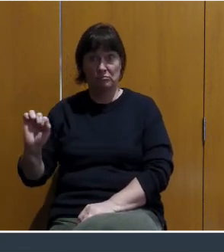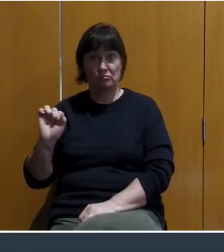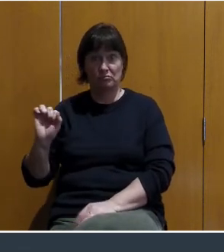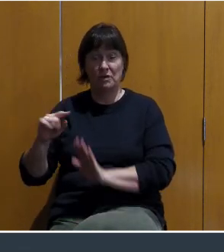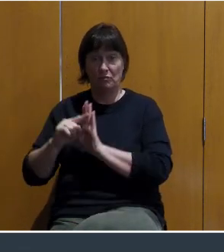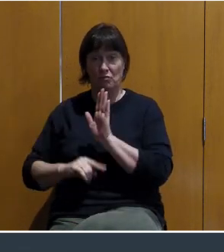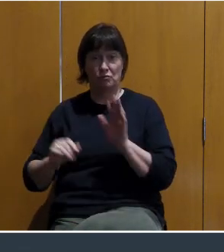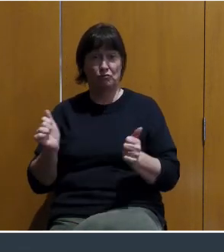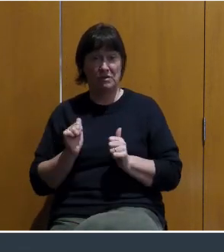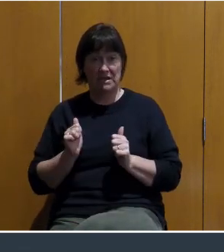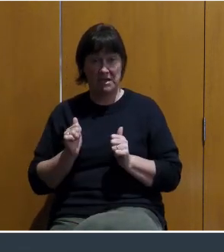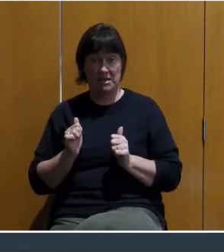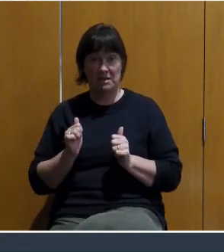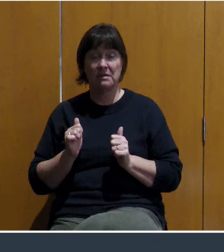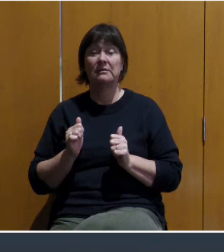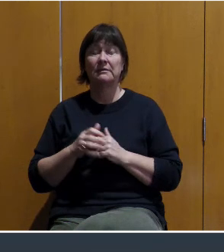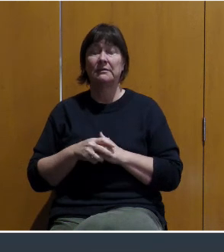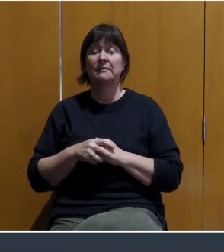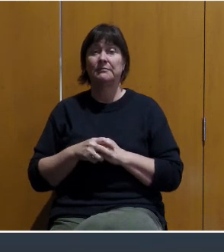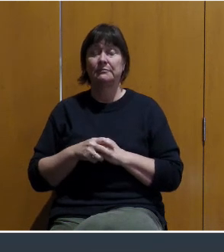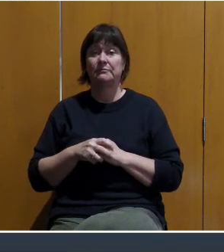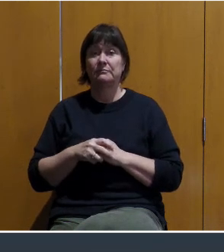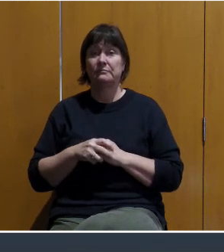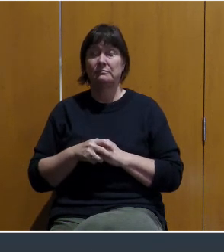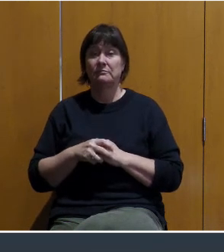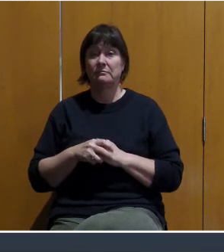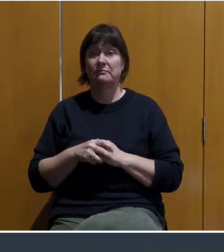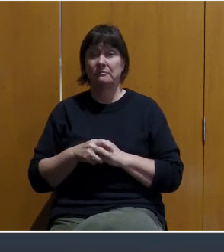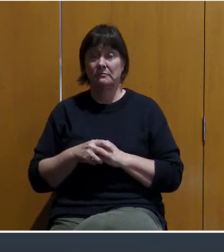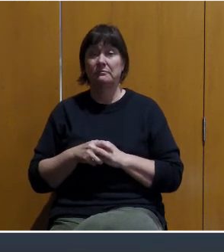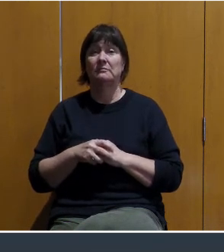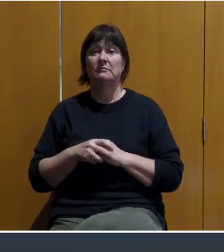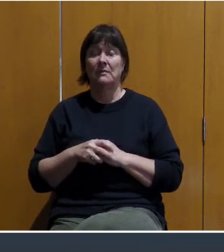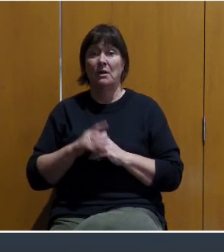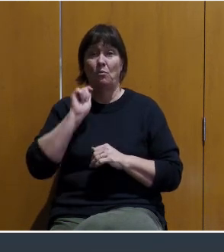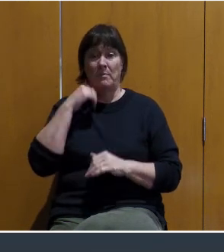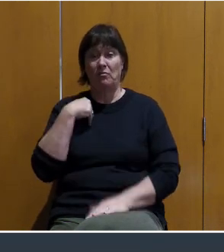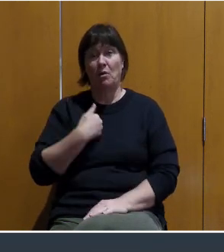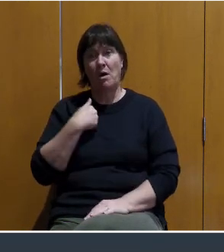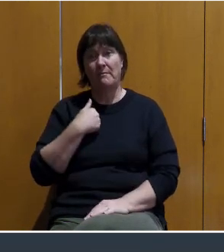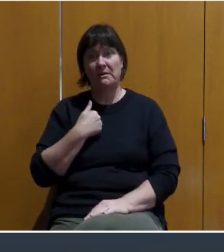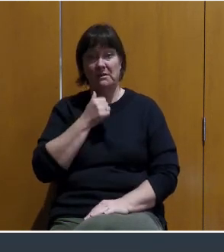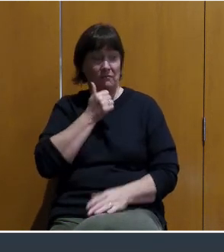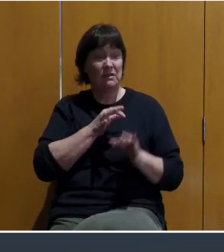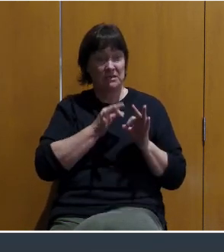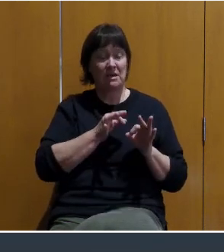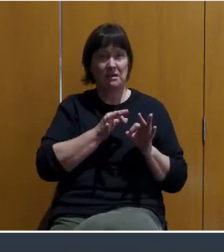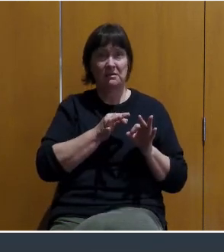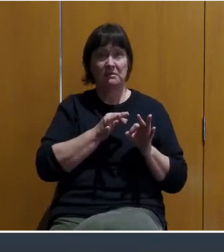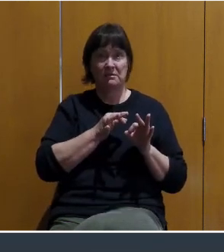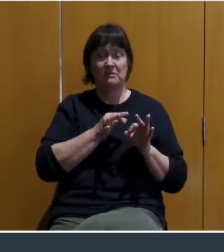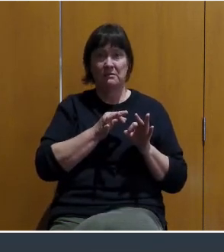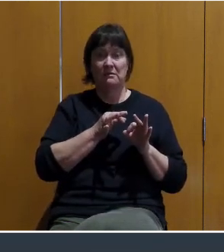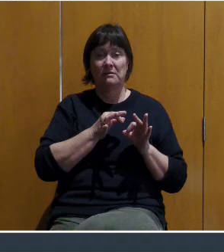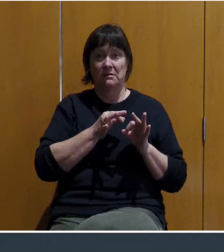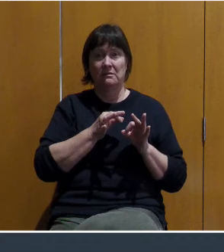spaces and people's local neighbourhoods, etc. Will be that requirement, should we decide today for dogs to be on